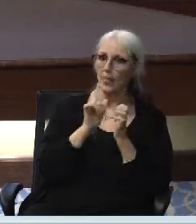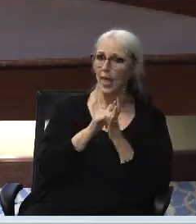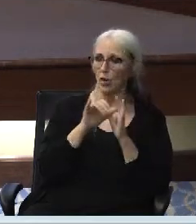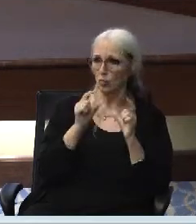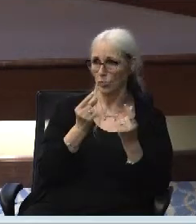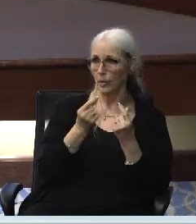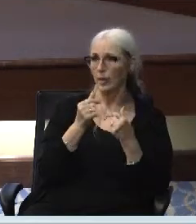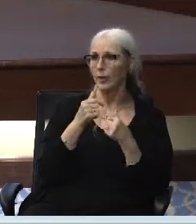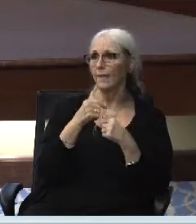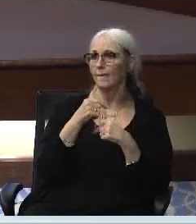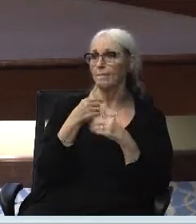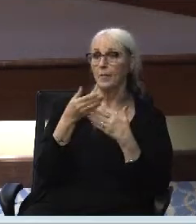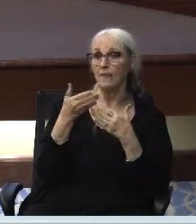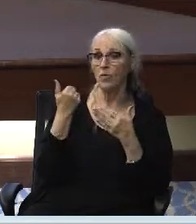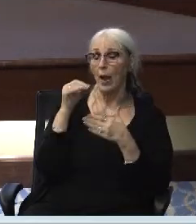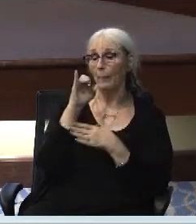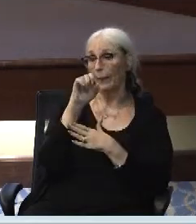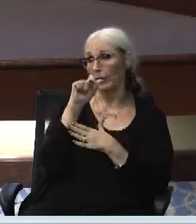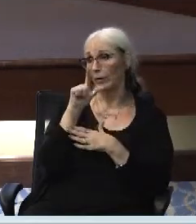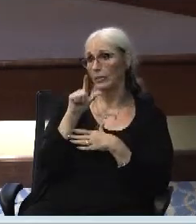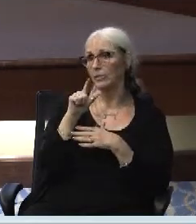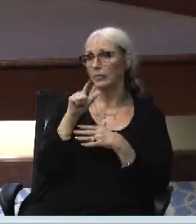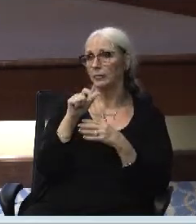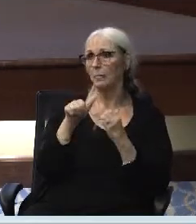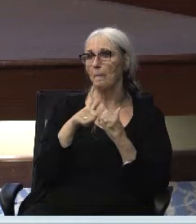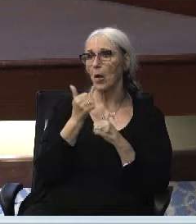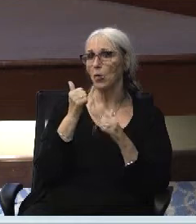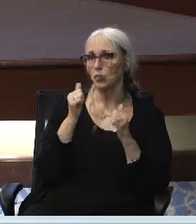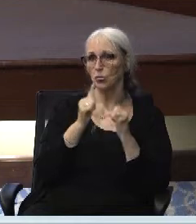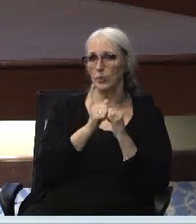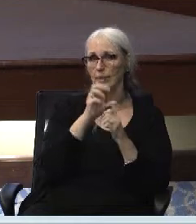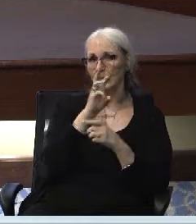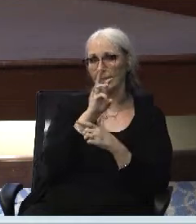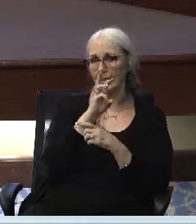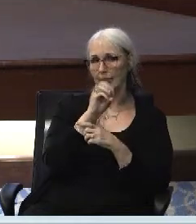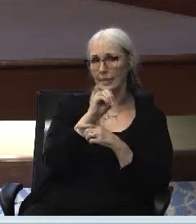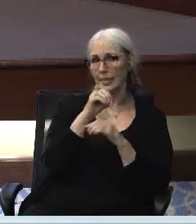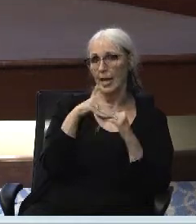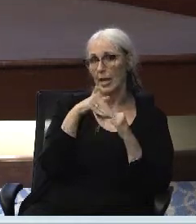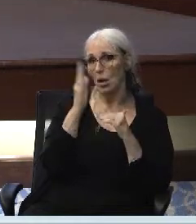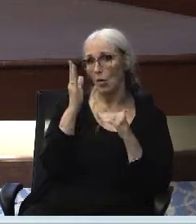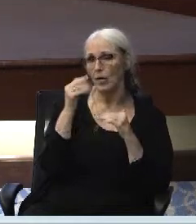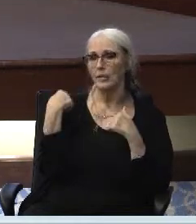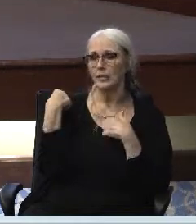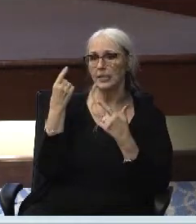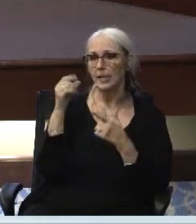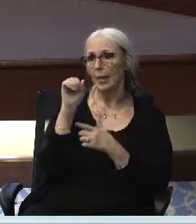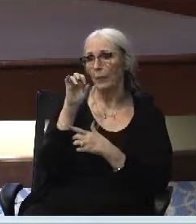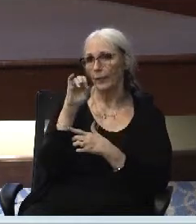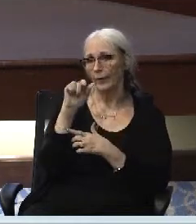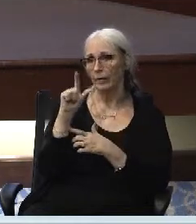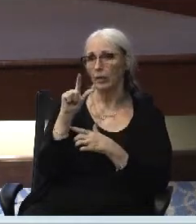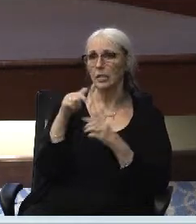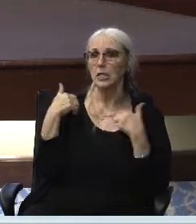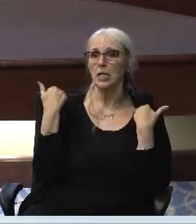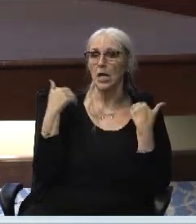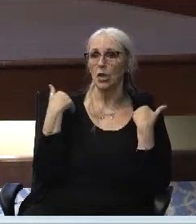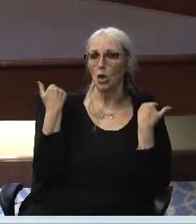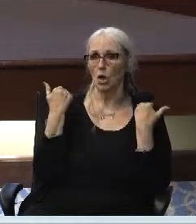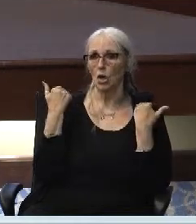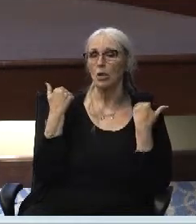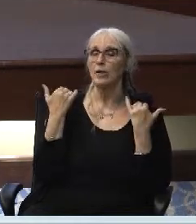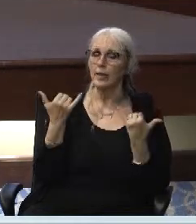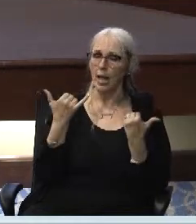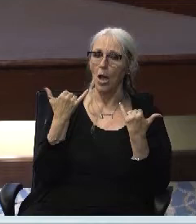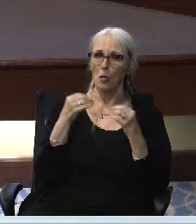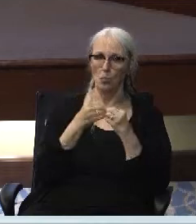Prior to April, hospitalizations were mostly prevalent amongst those ages 60 and older. Since April, younger adults are being hospitalized and